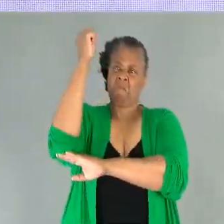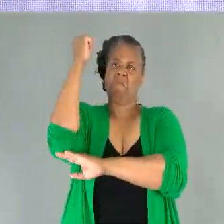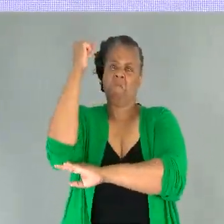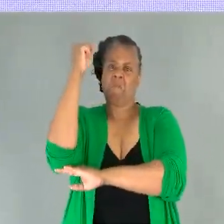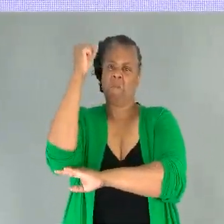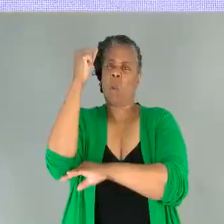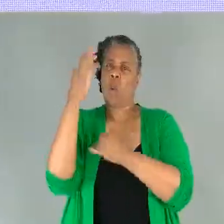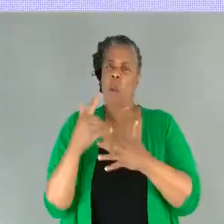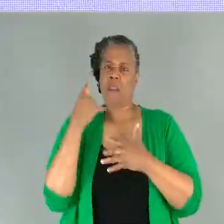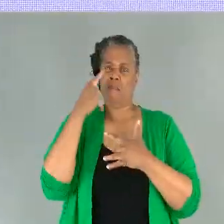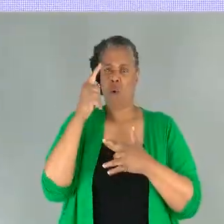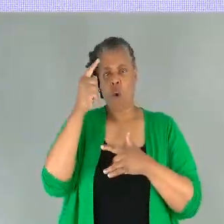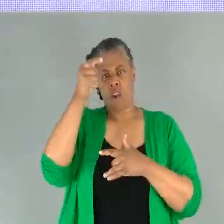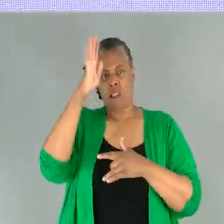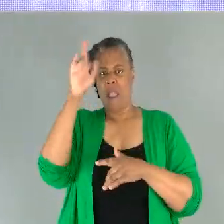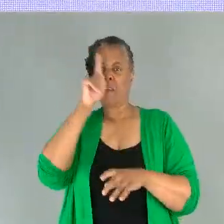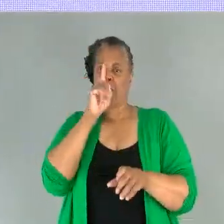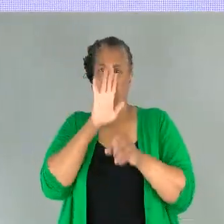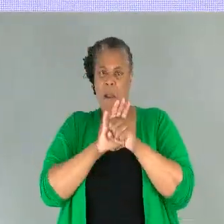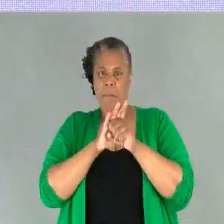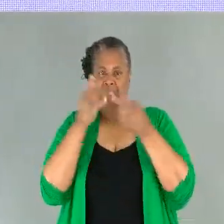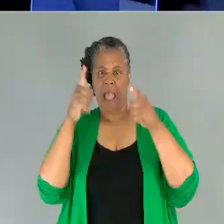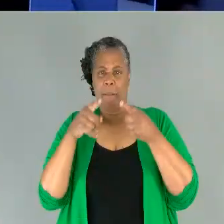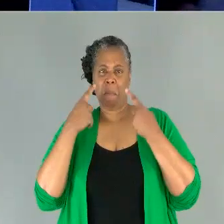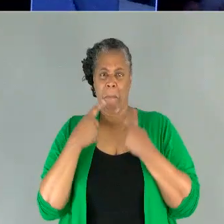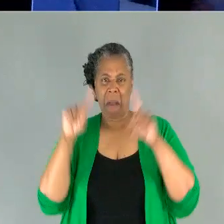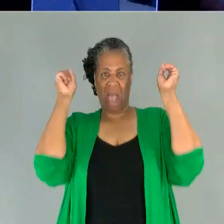the promise came to fruition.